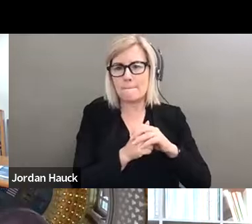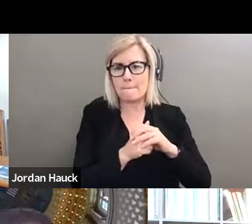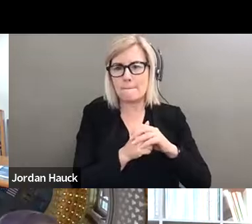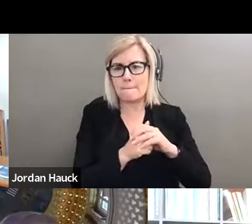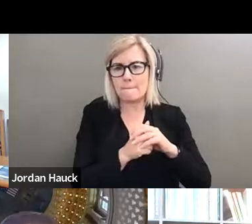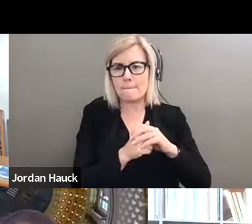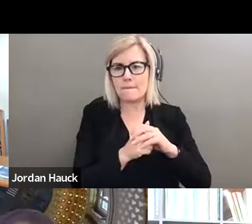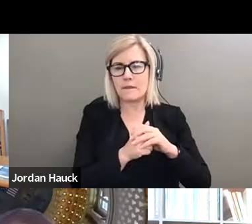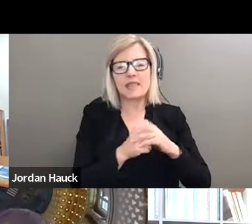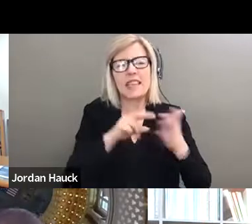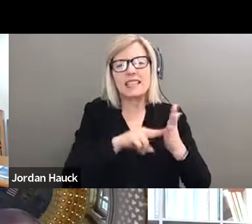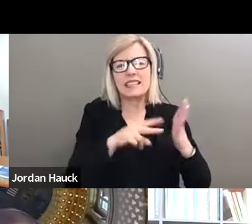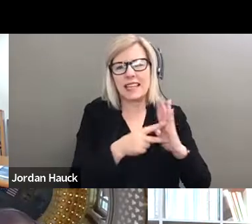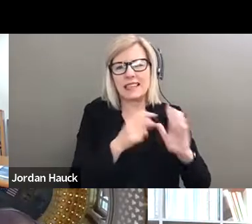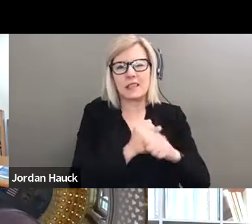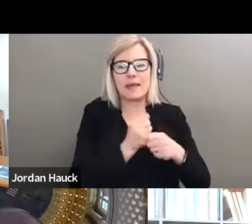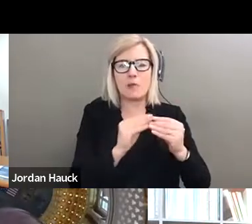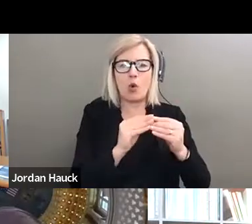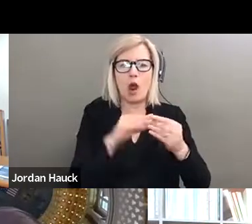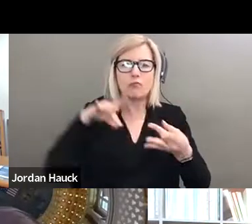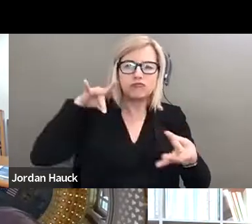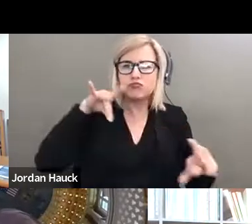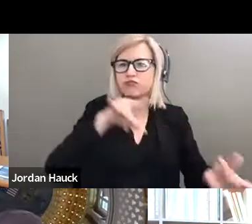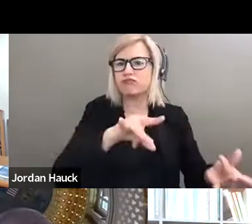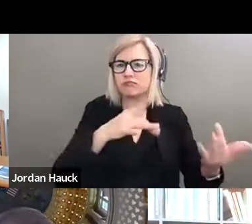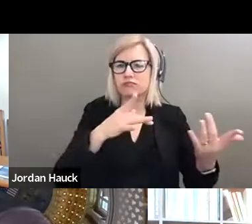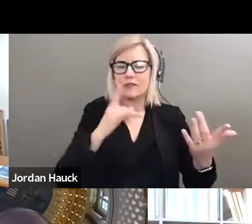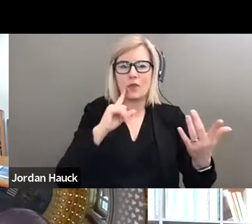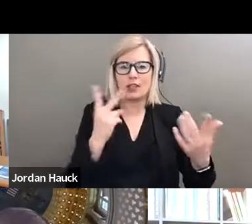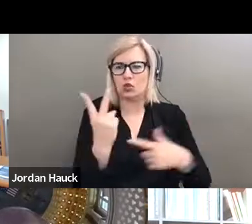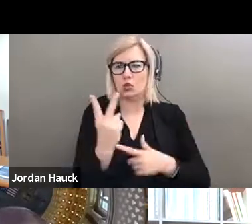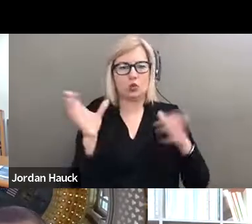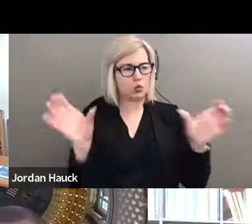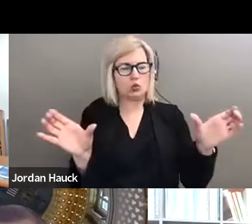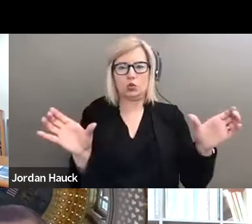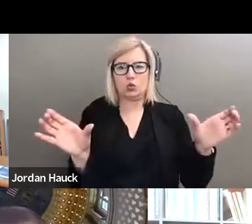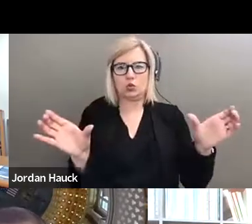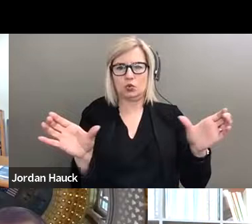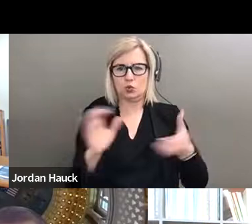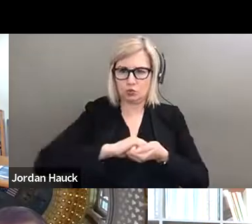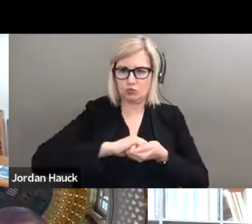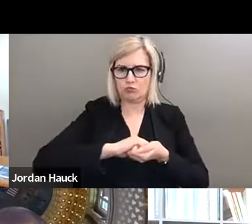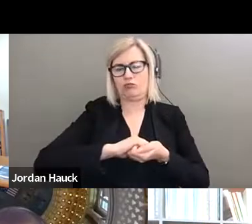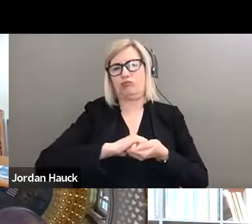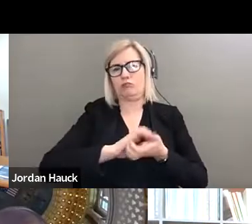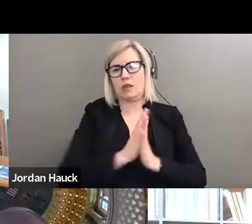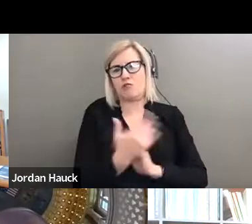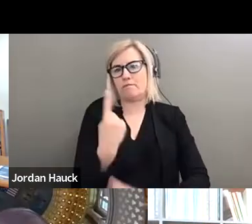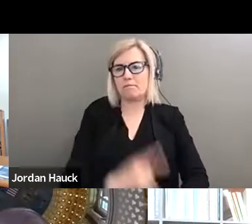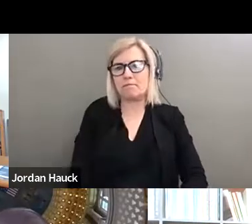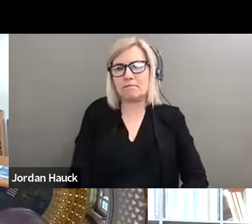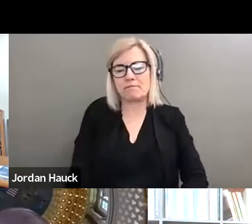intent is just to make it more efficient for these two departments to, you know, finally collaborate and be more of one agency.